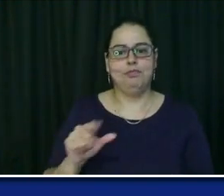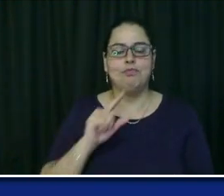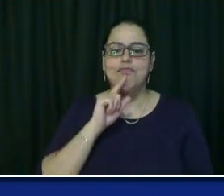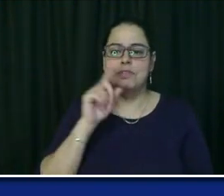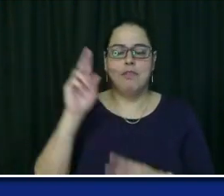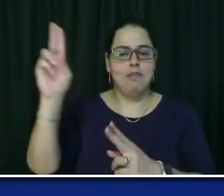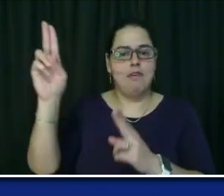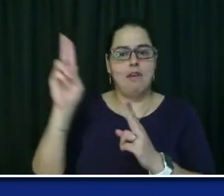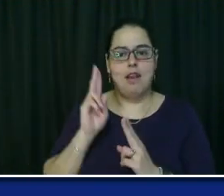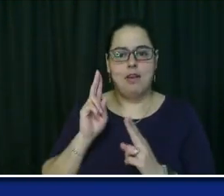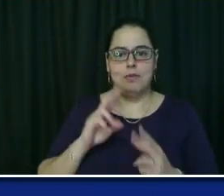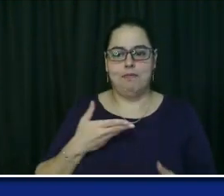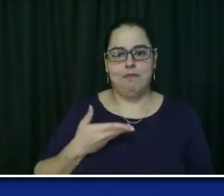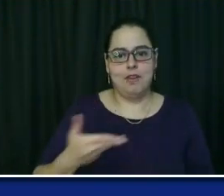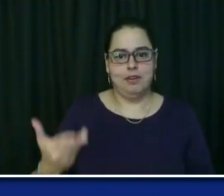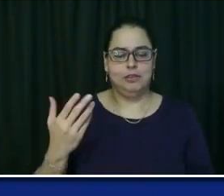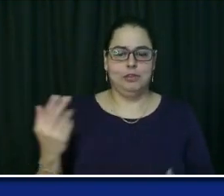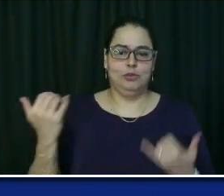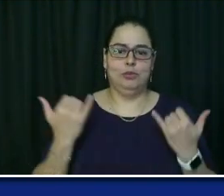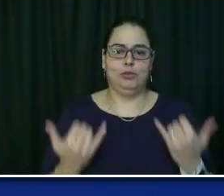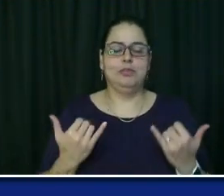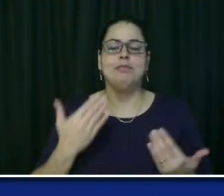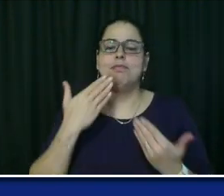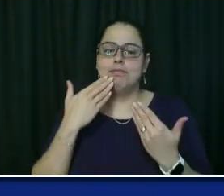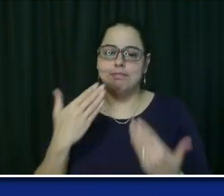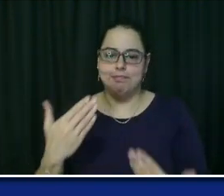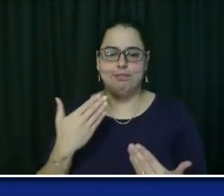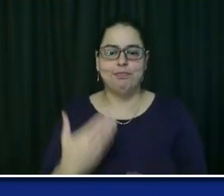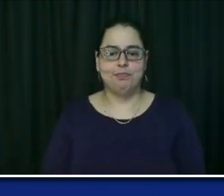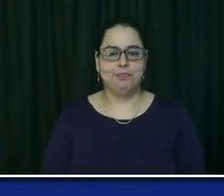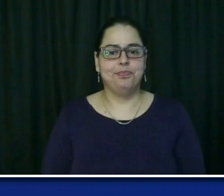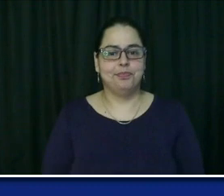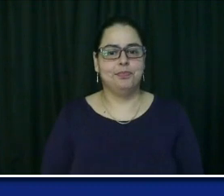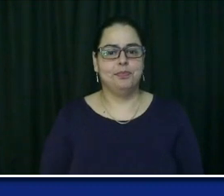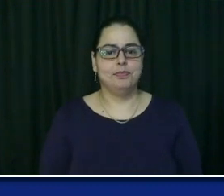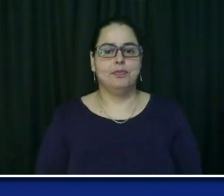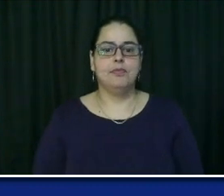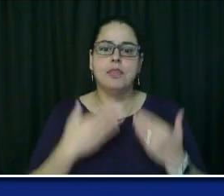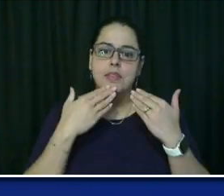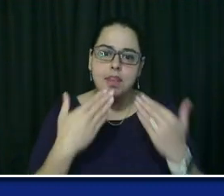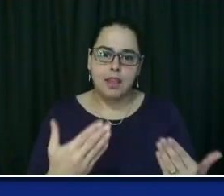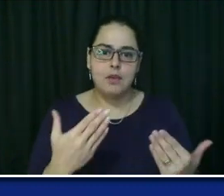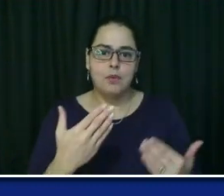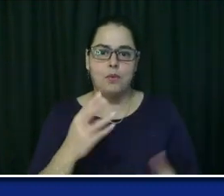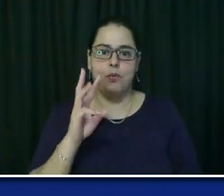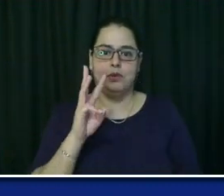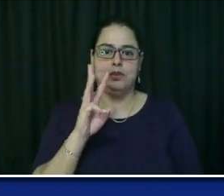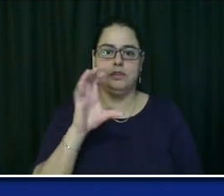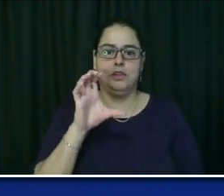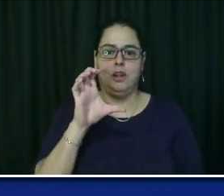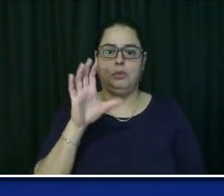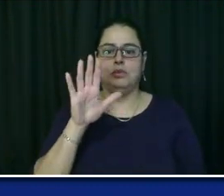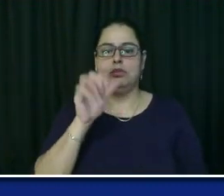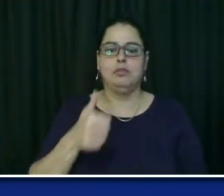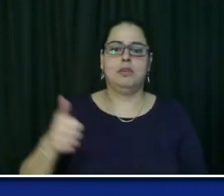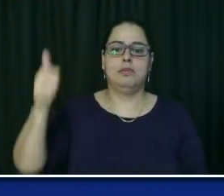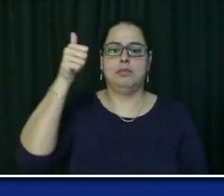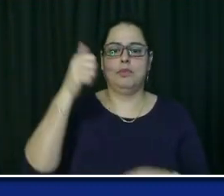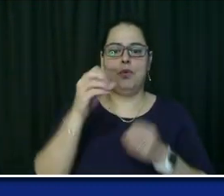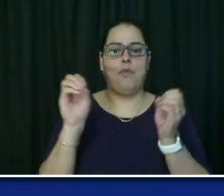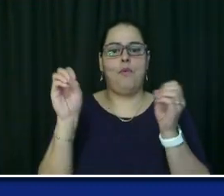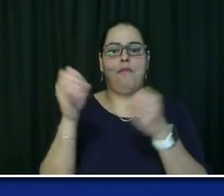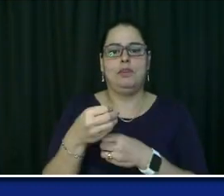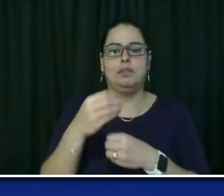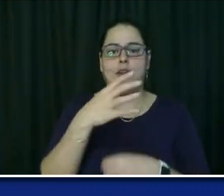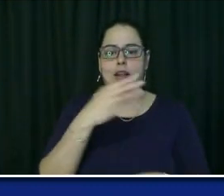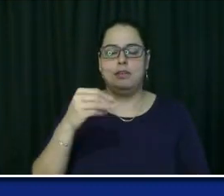On behalf of all of us in Elmsford, I thank the County Executive and all his staff for all the great work they've done during the pandemic. I know for sure that the